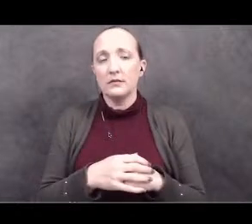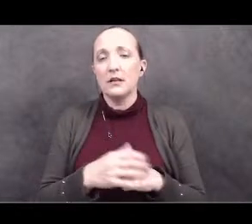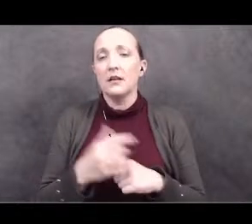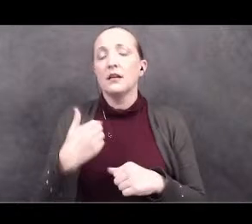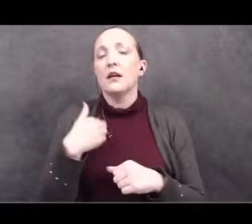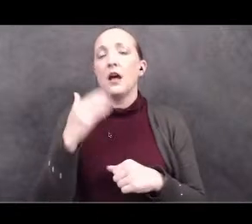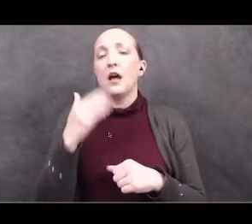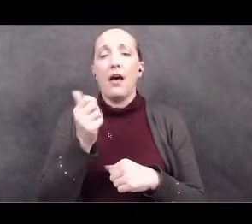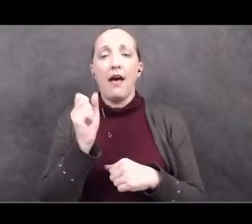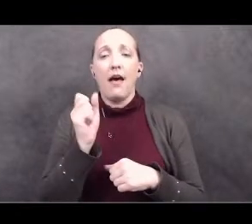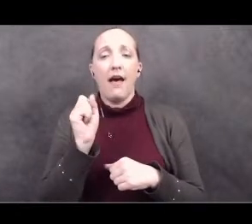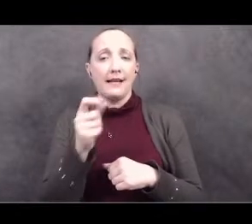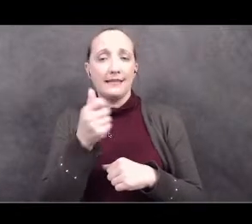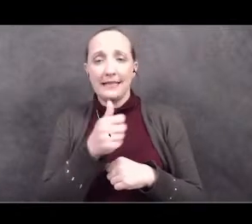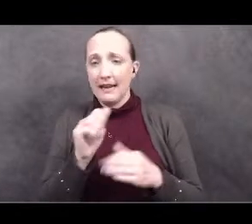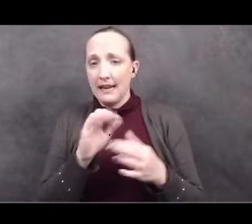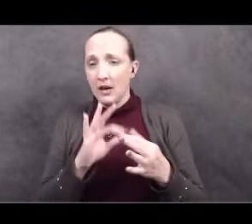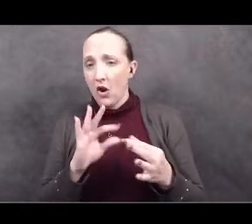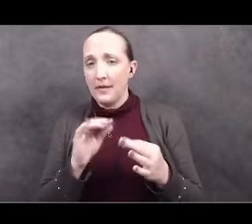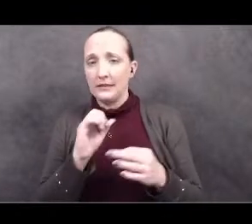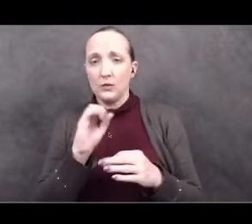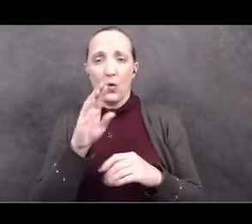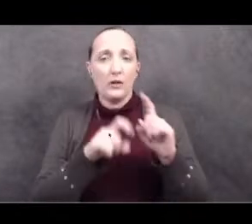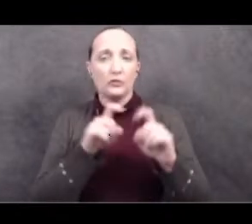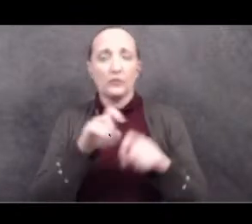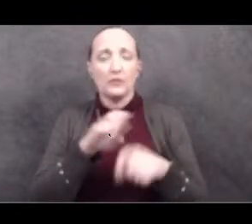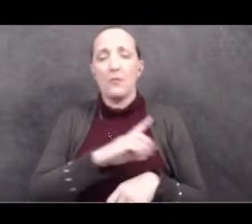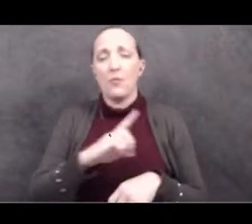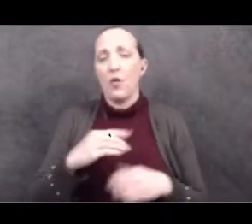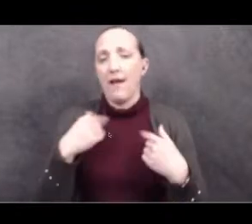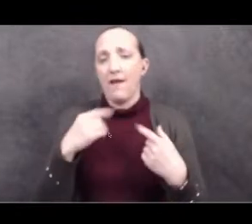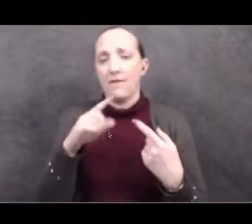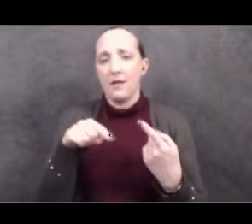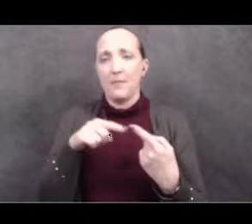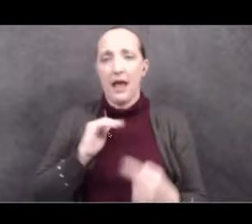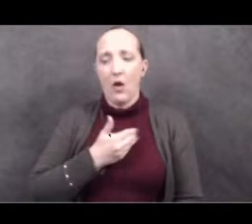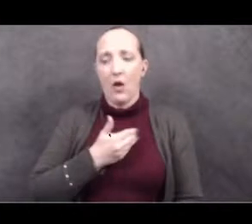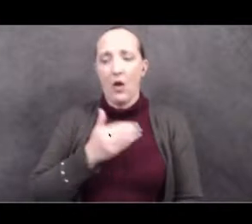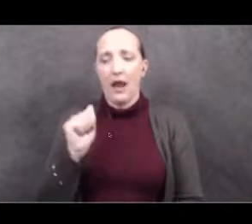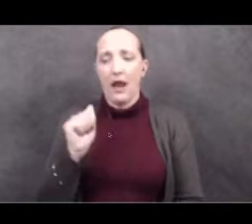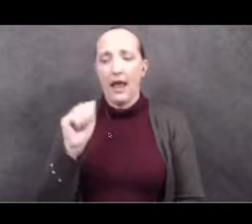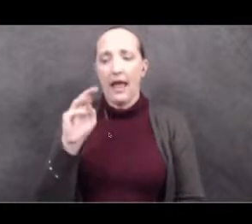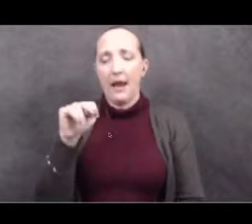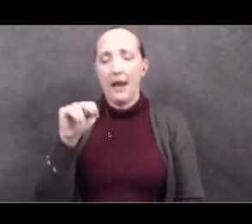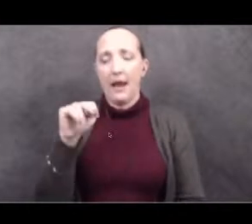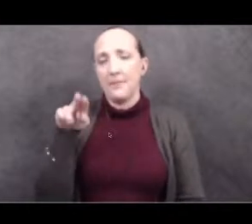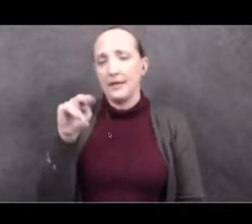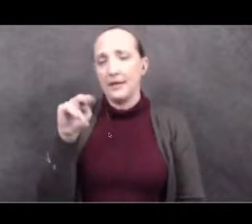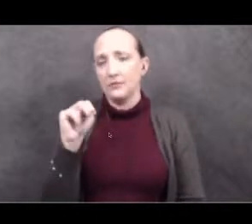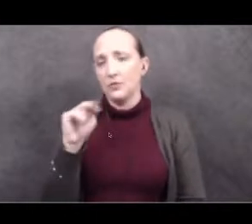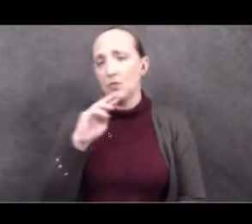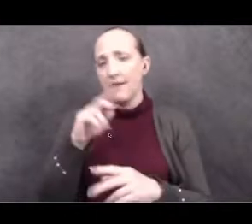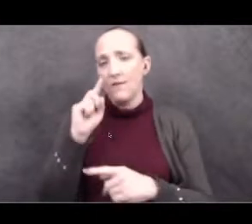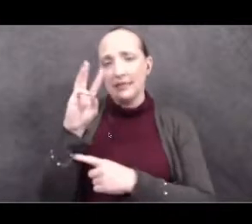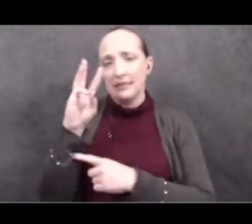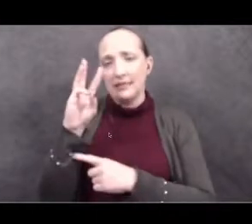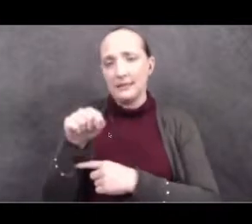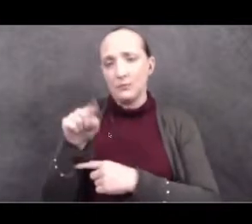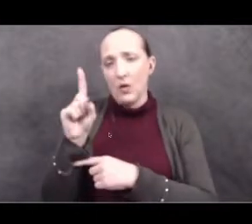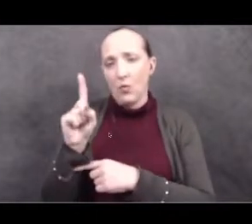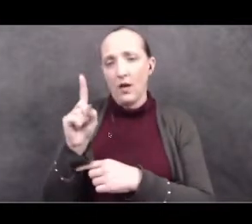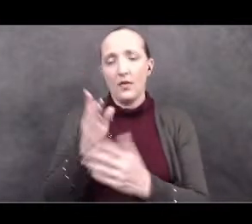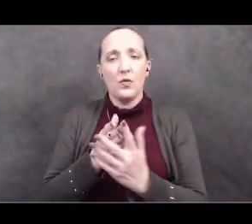any comments or questions that board members may have on our administrative reports for items 6.1 through item